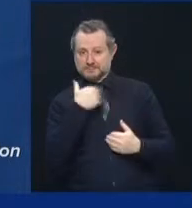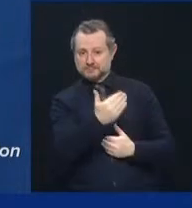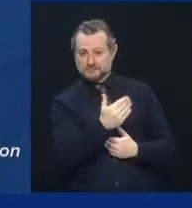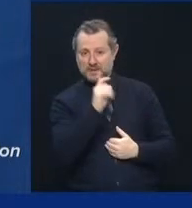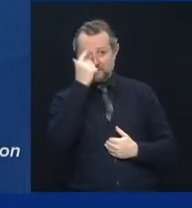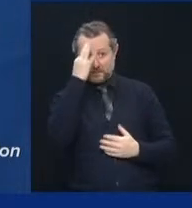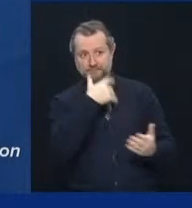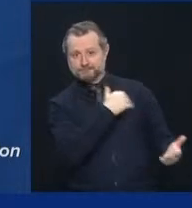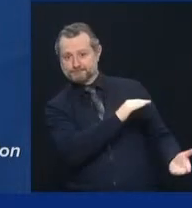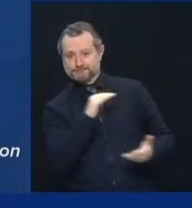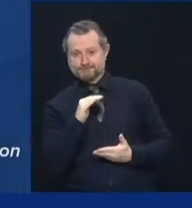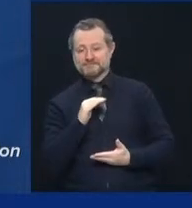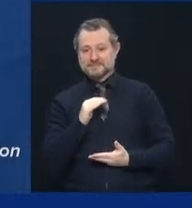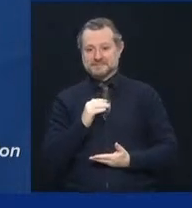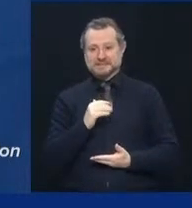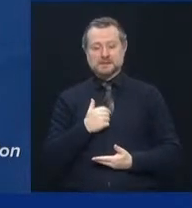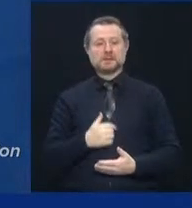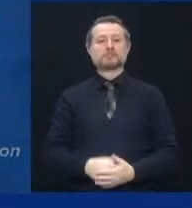government.